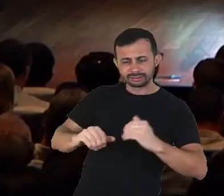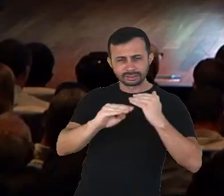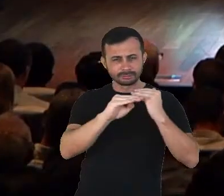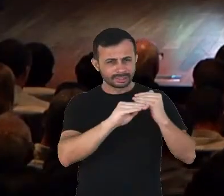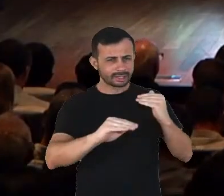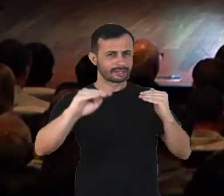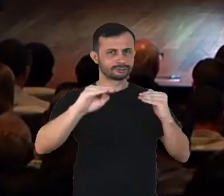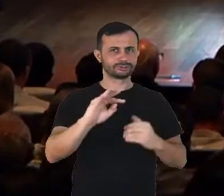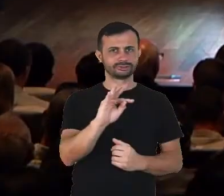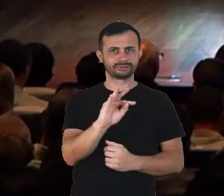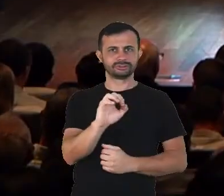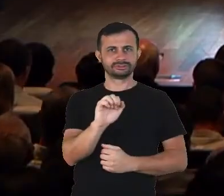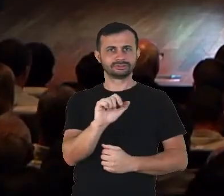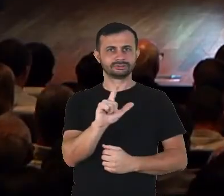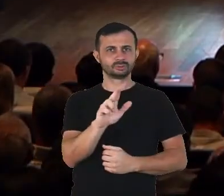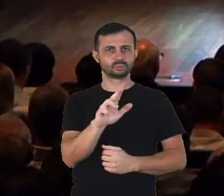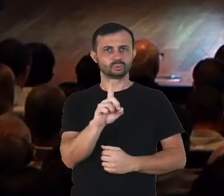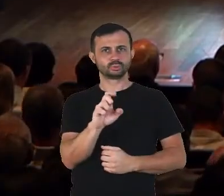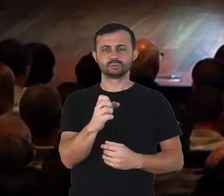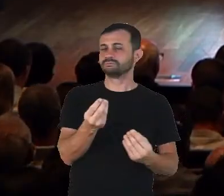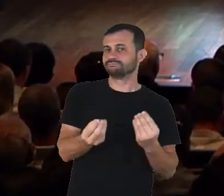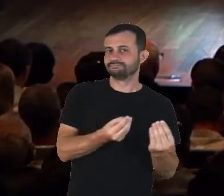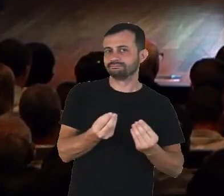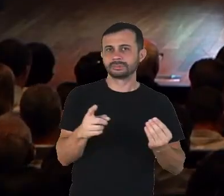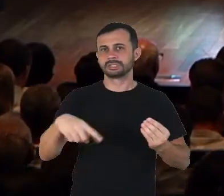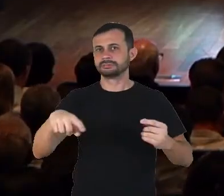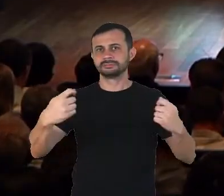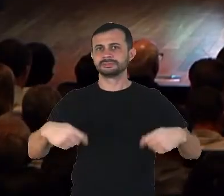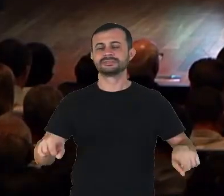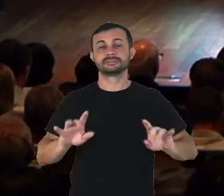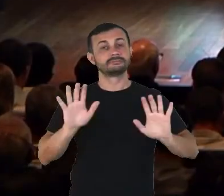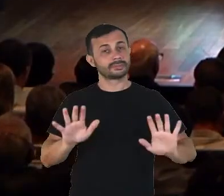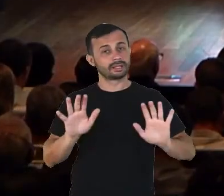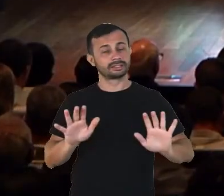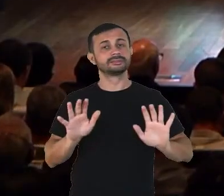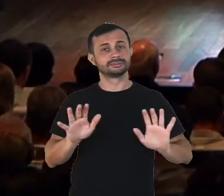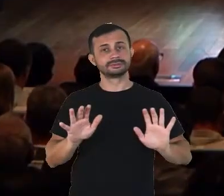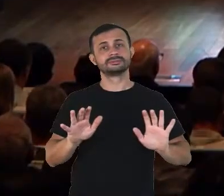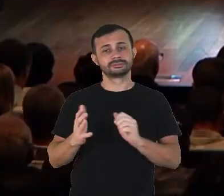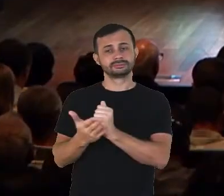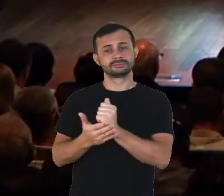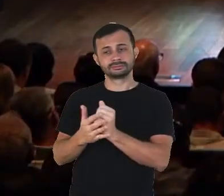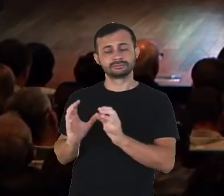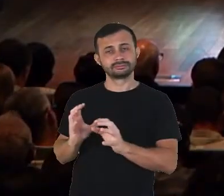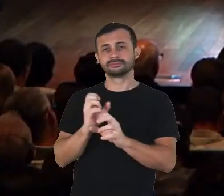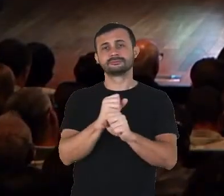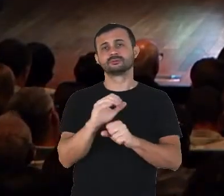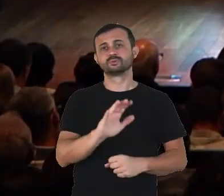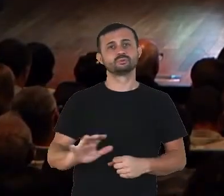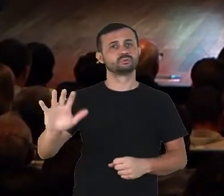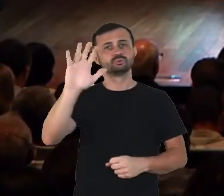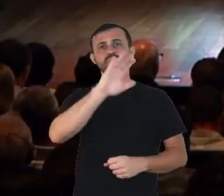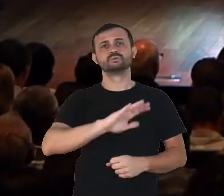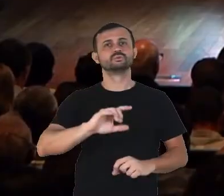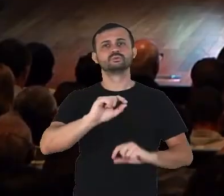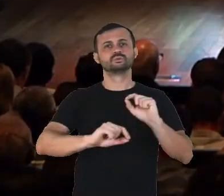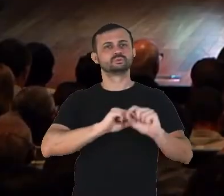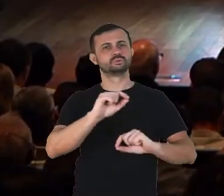of course, based on the above, in situ densities are a key